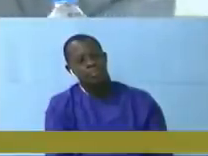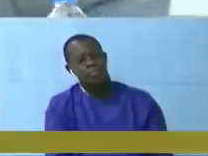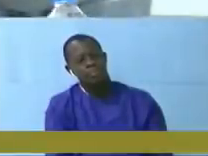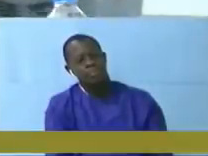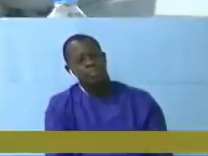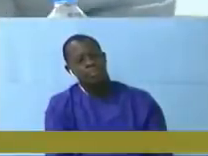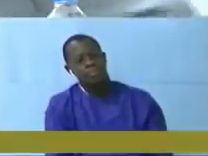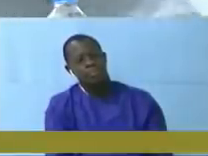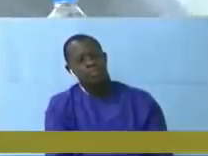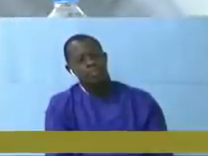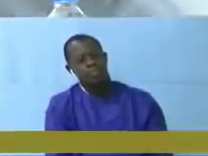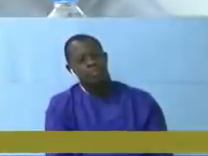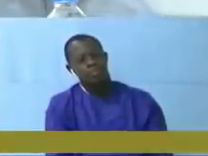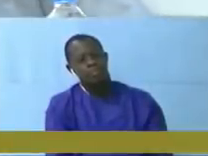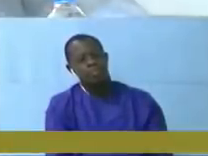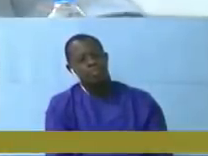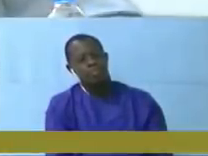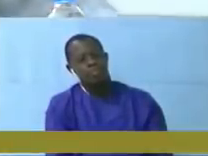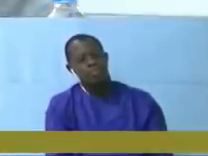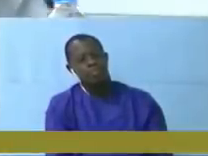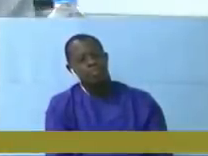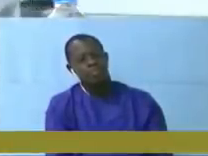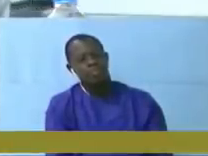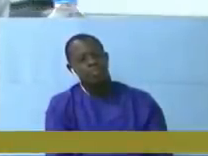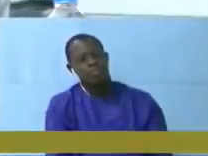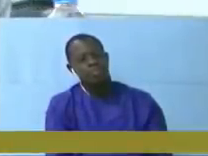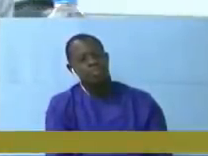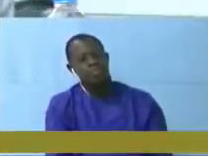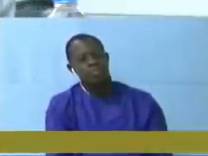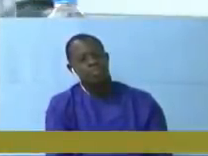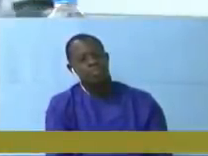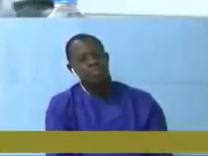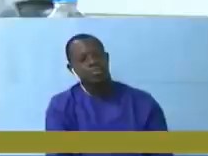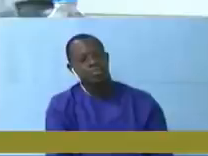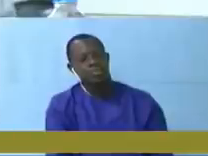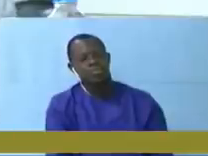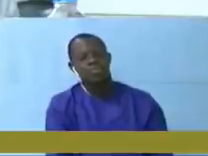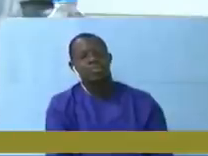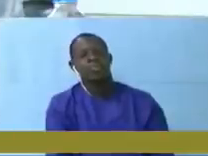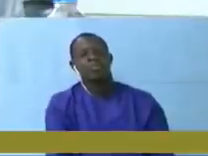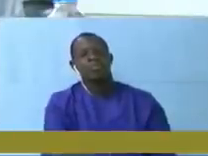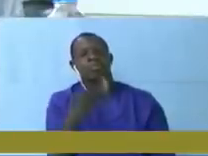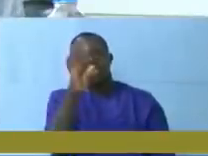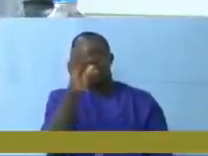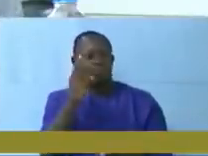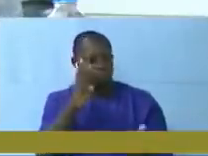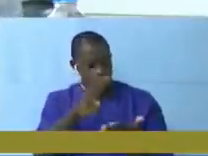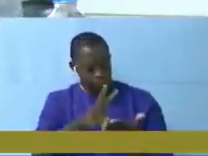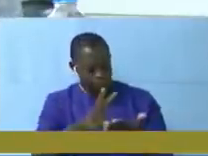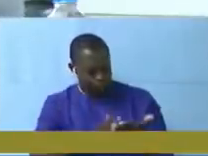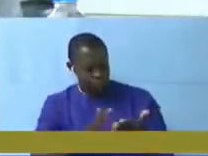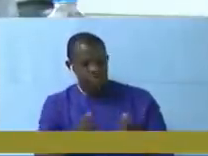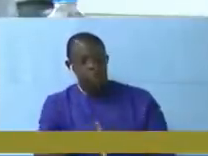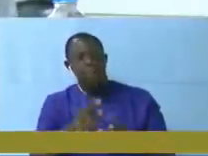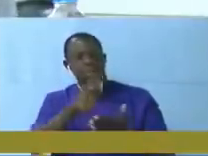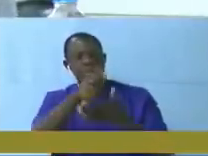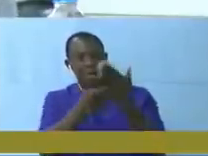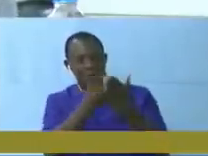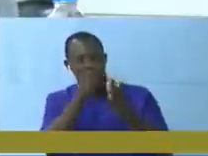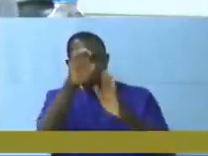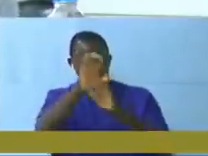comme li nga wax nonu. If you look at the draft that was submitted, you would